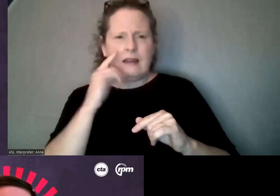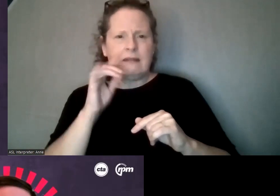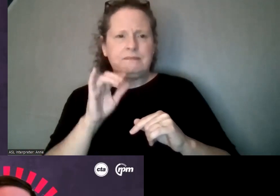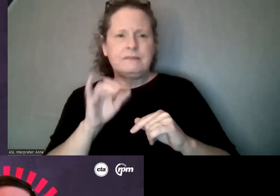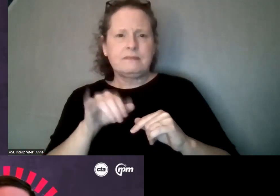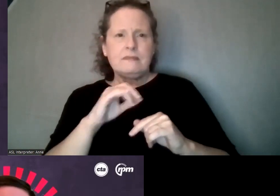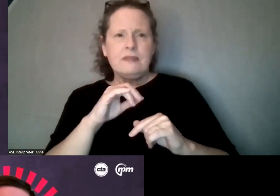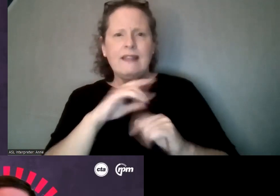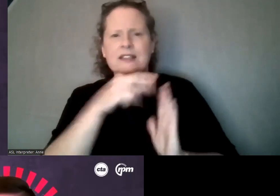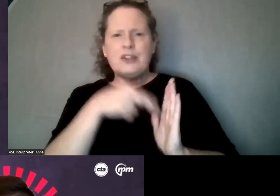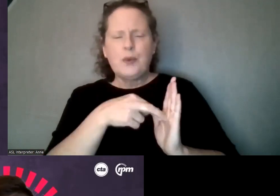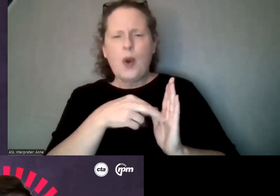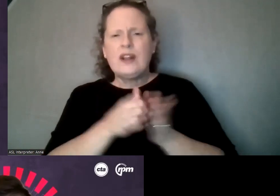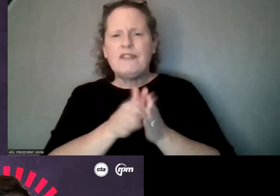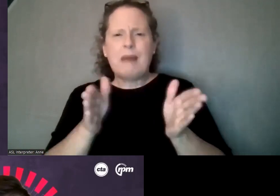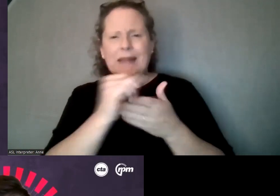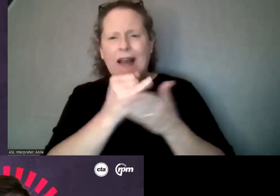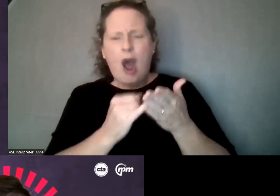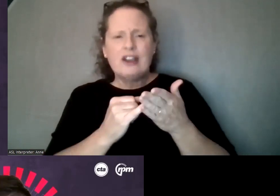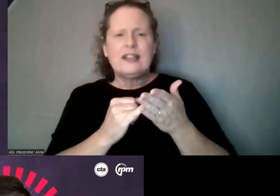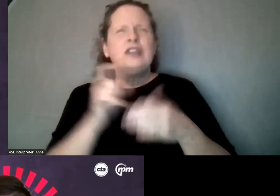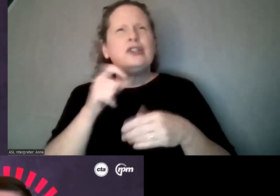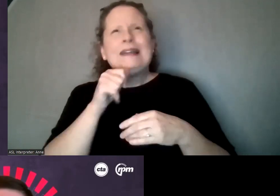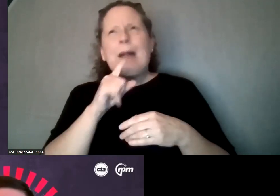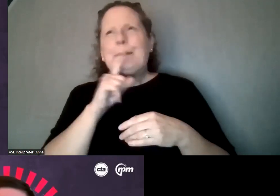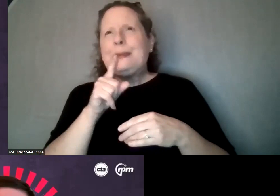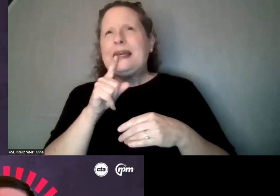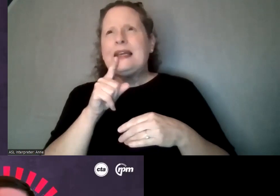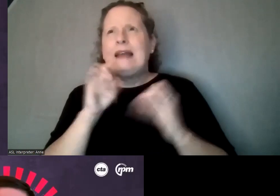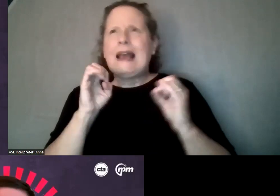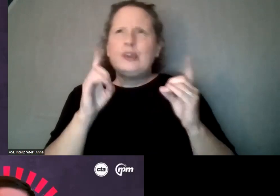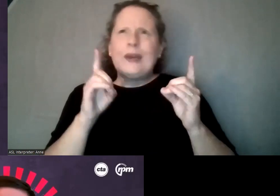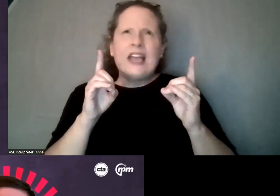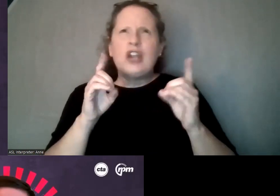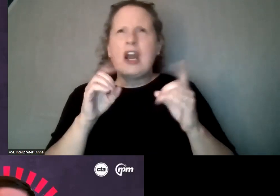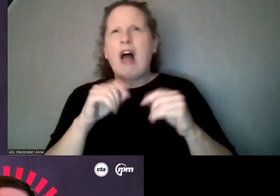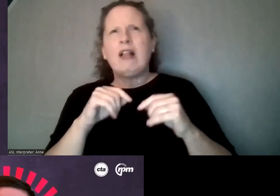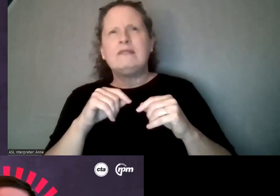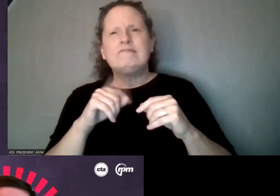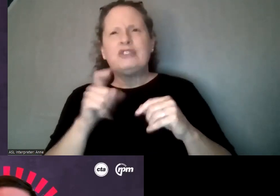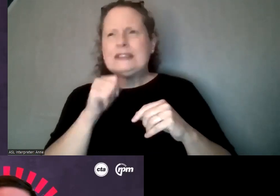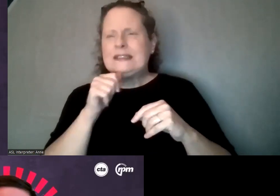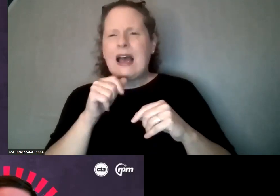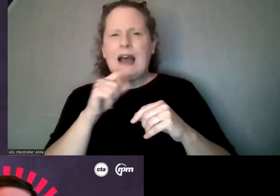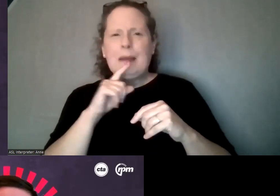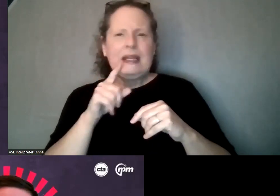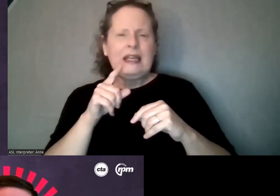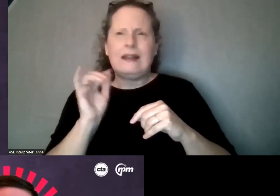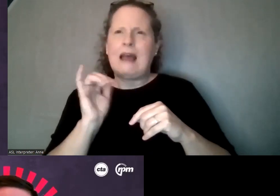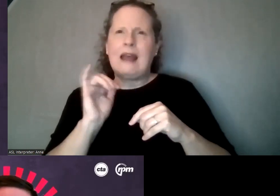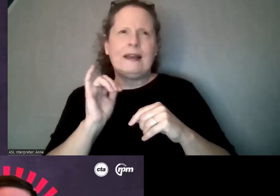public art is it should not be like educational. It should not be it should not be like